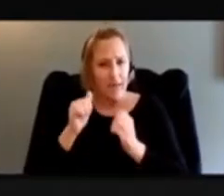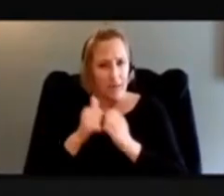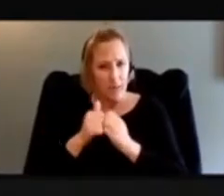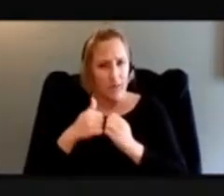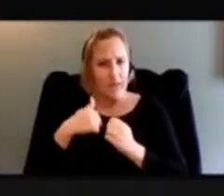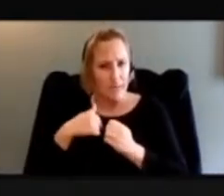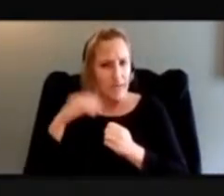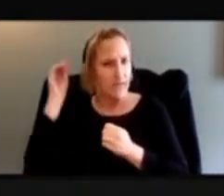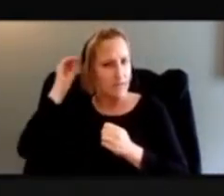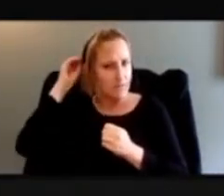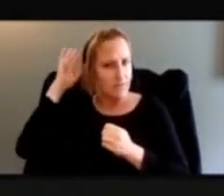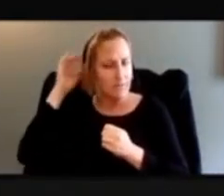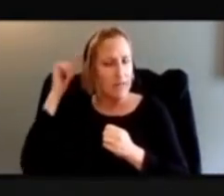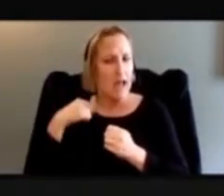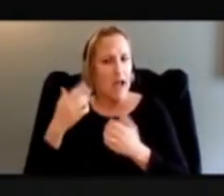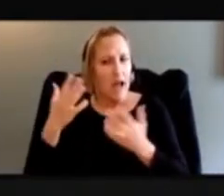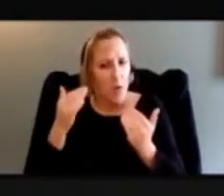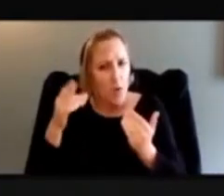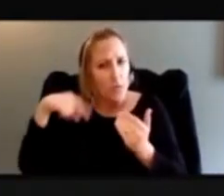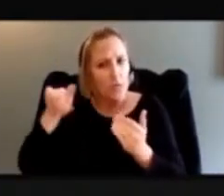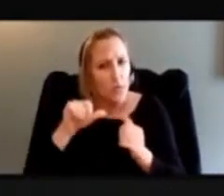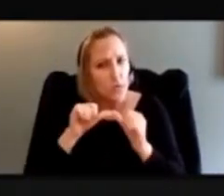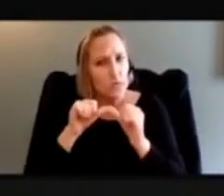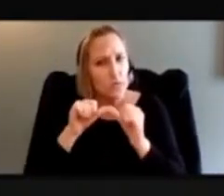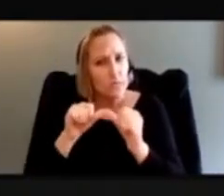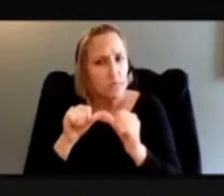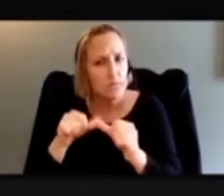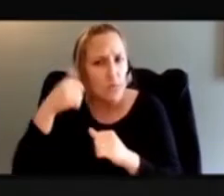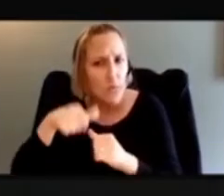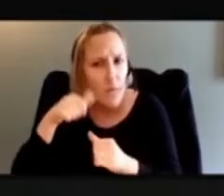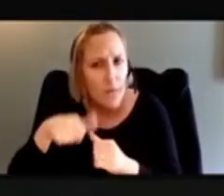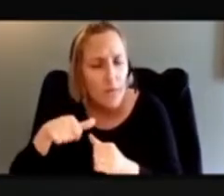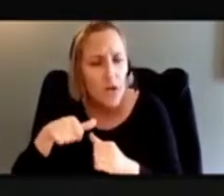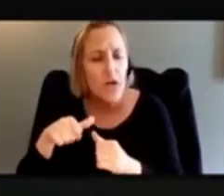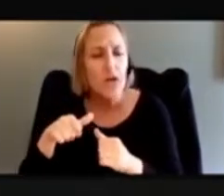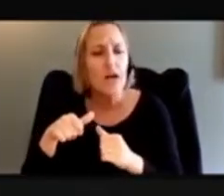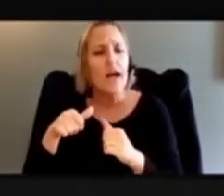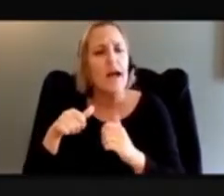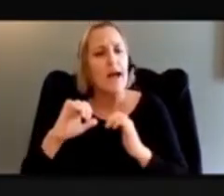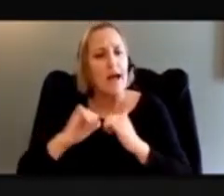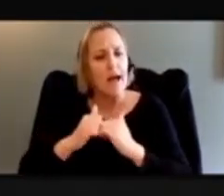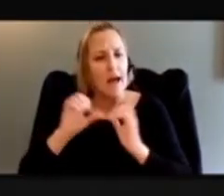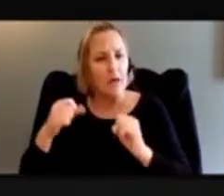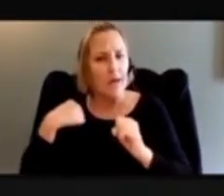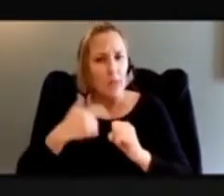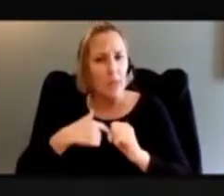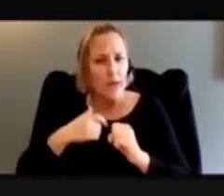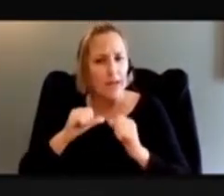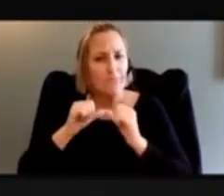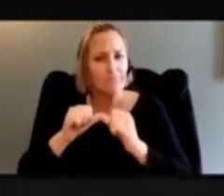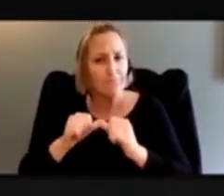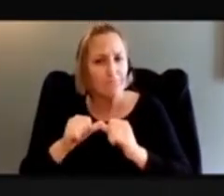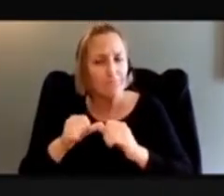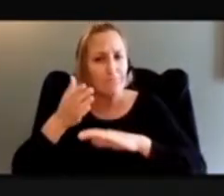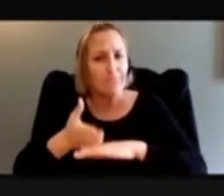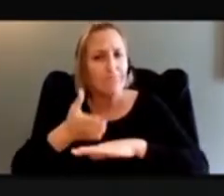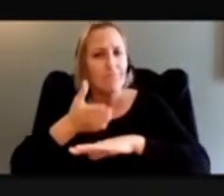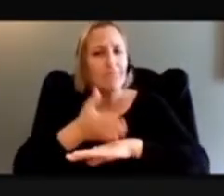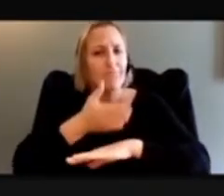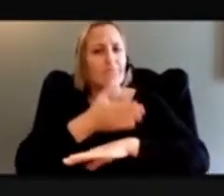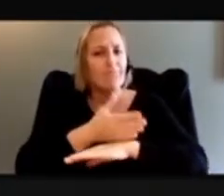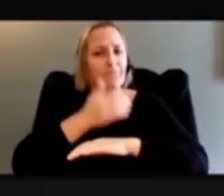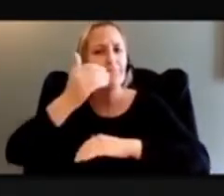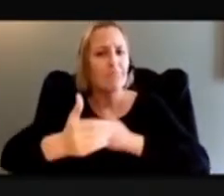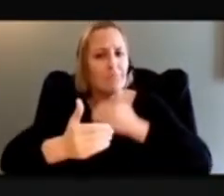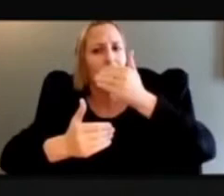with you in a way that we can solve, is how do we take the next step and the next step and the next step and not